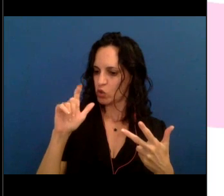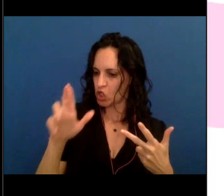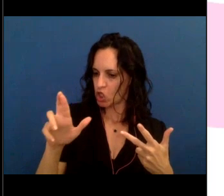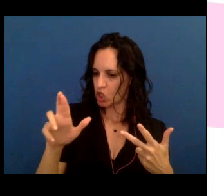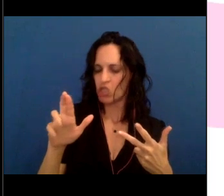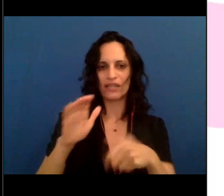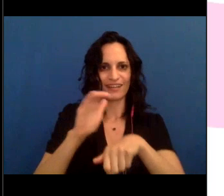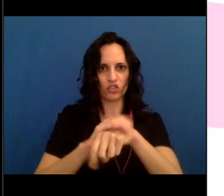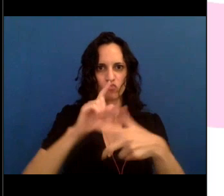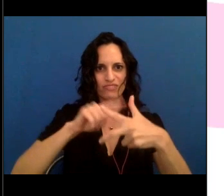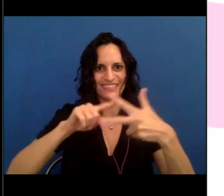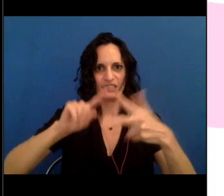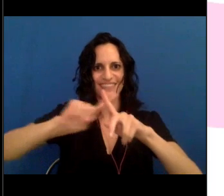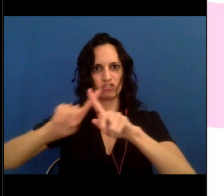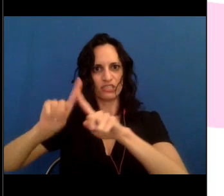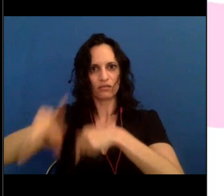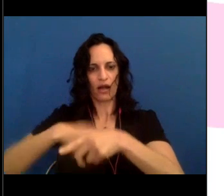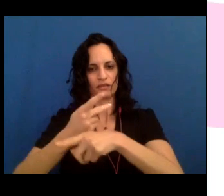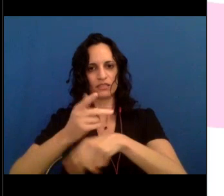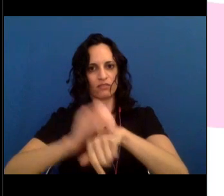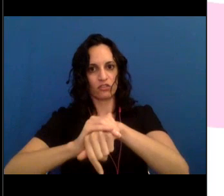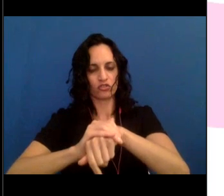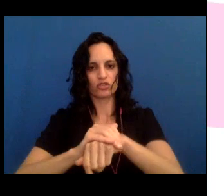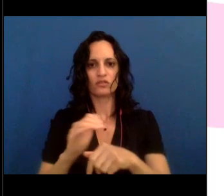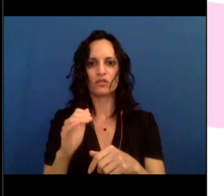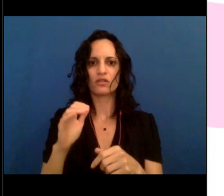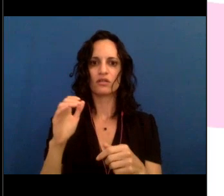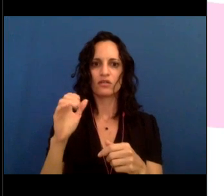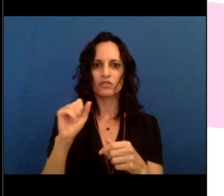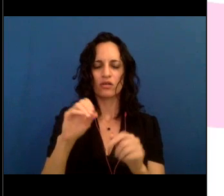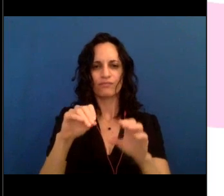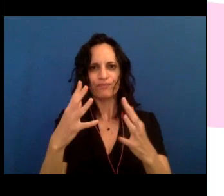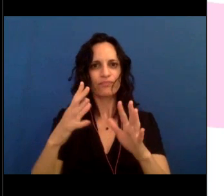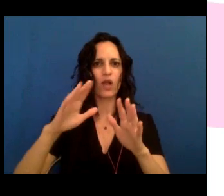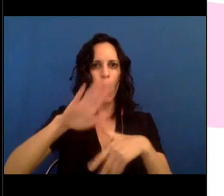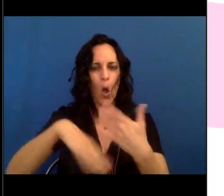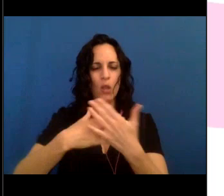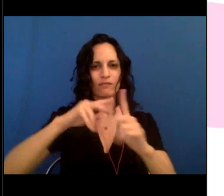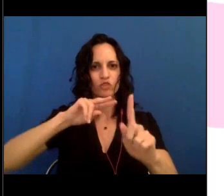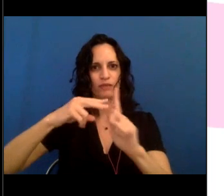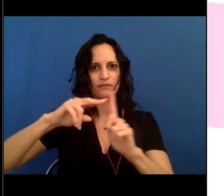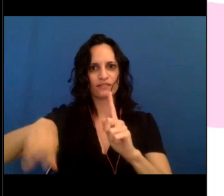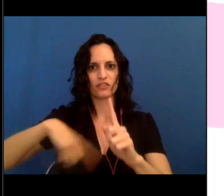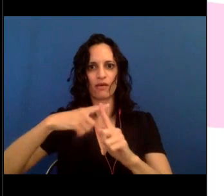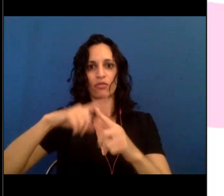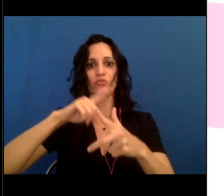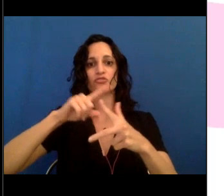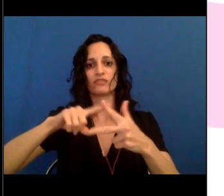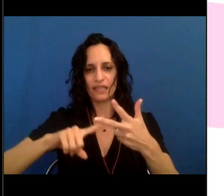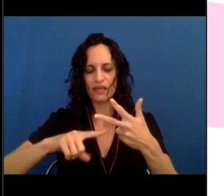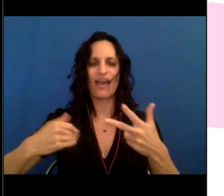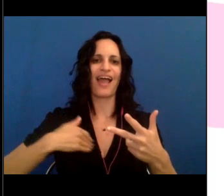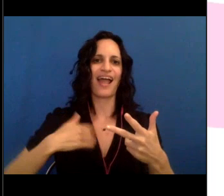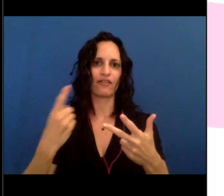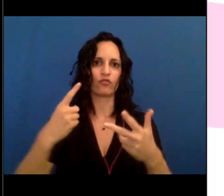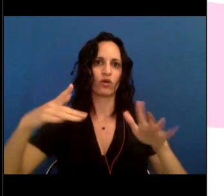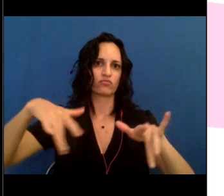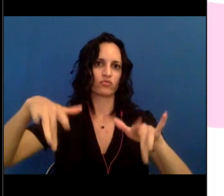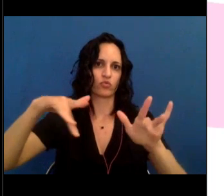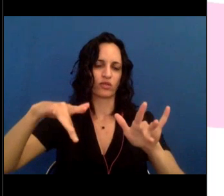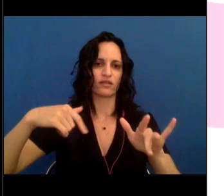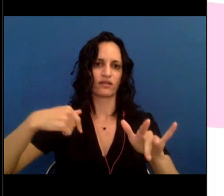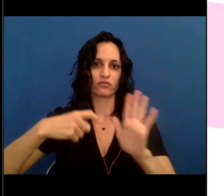at all these different perspectives on those 3 varieties. So I'll go ahead and play this excerpt.